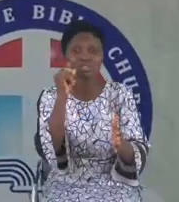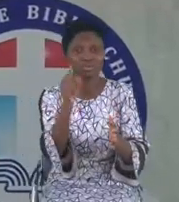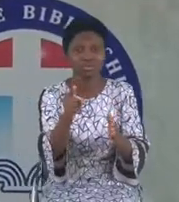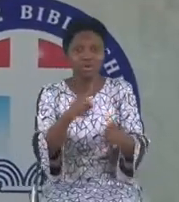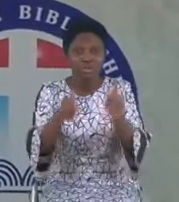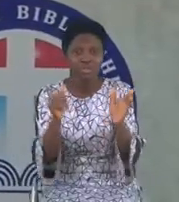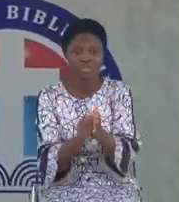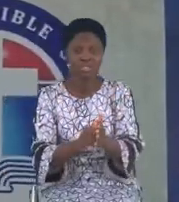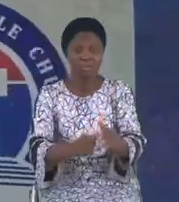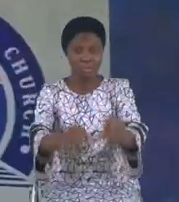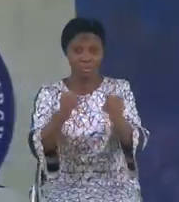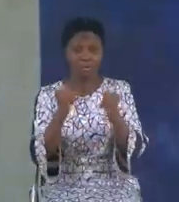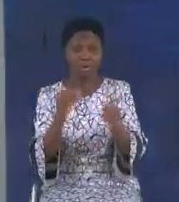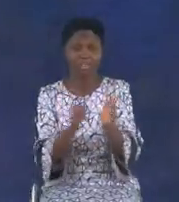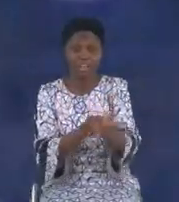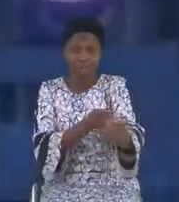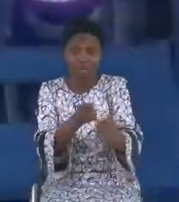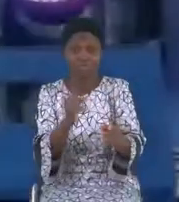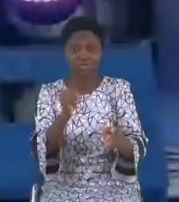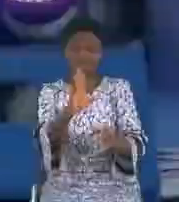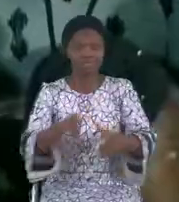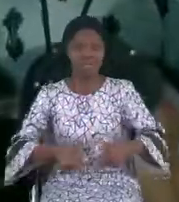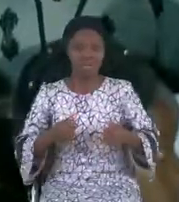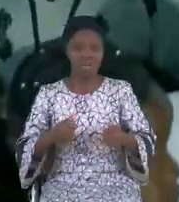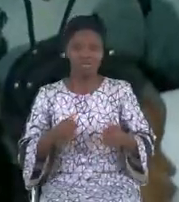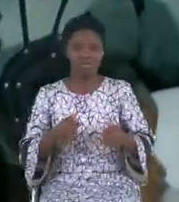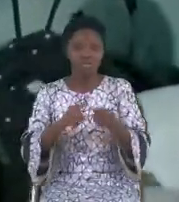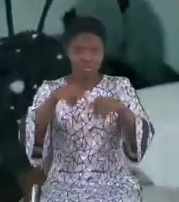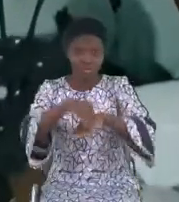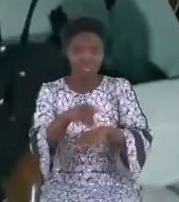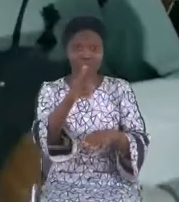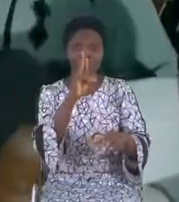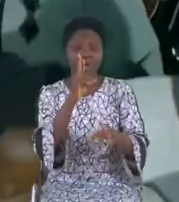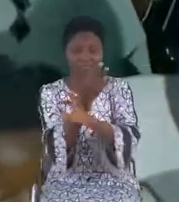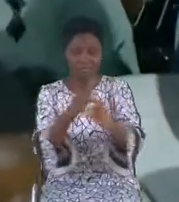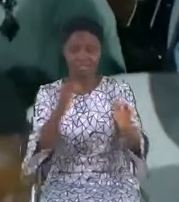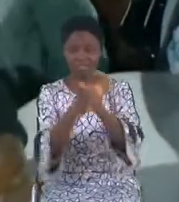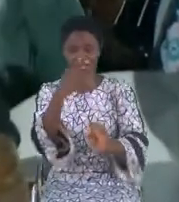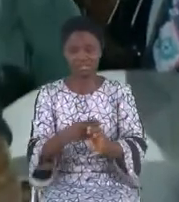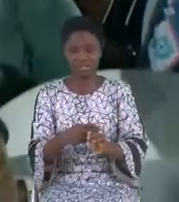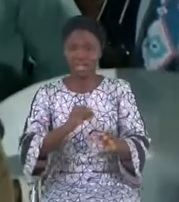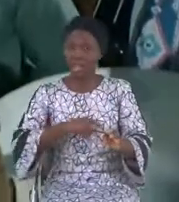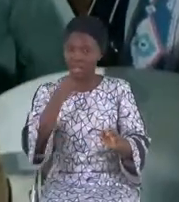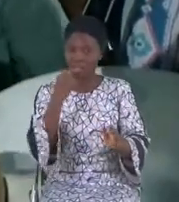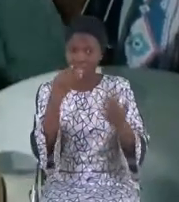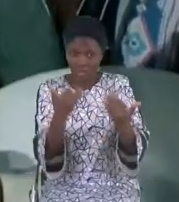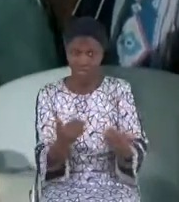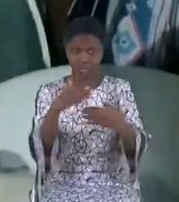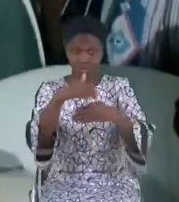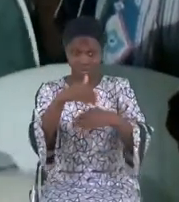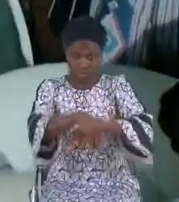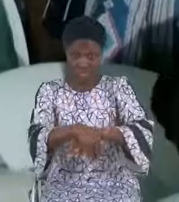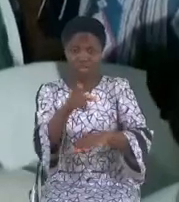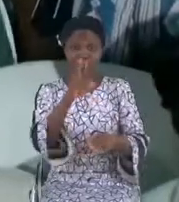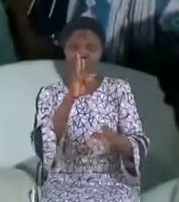life tonight you're free i said tonight you are free look at